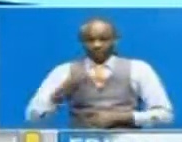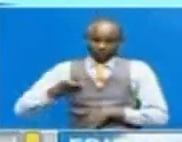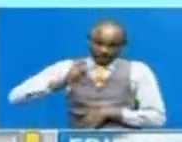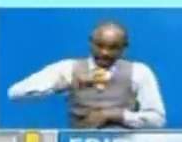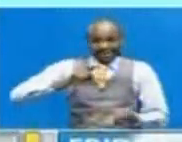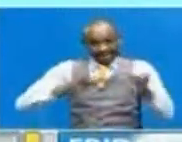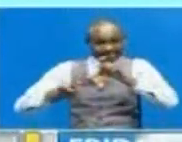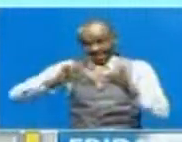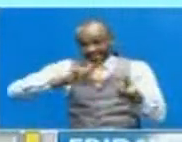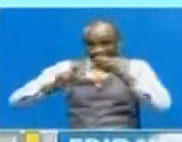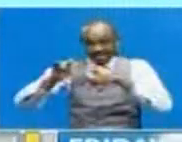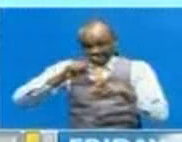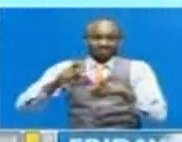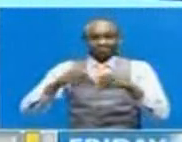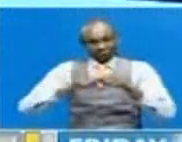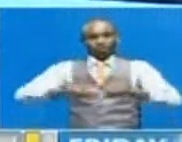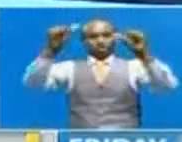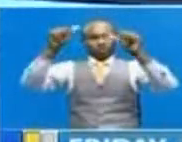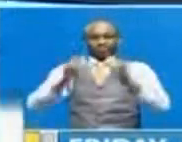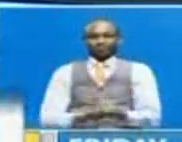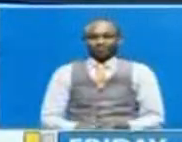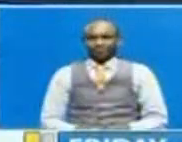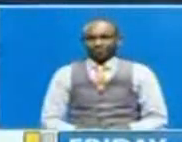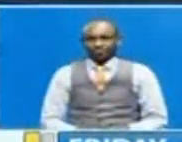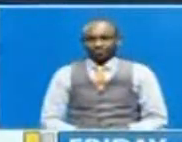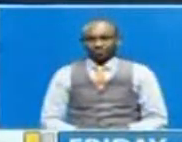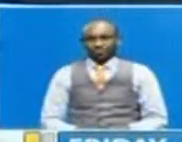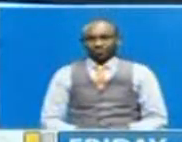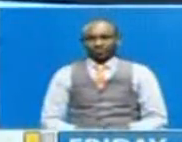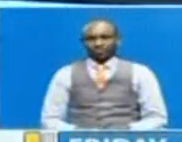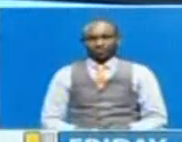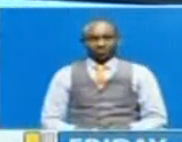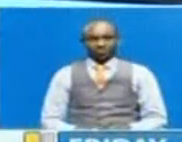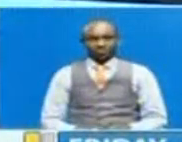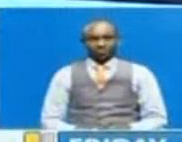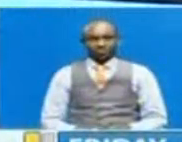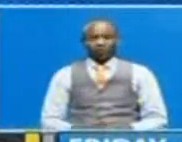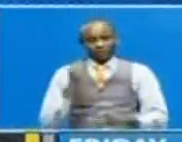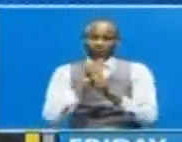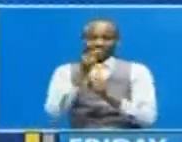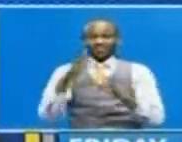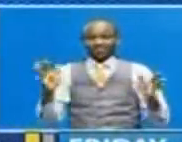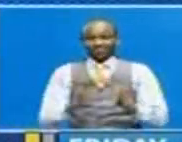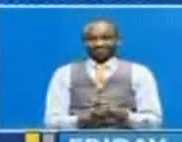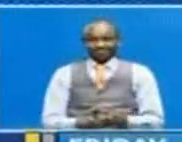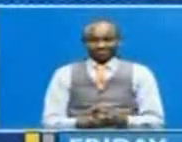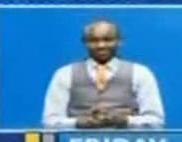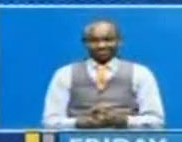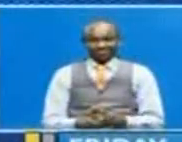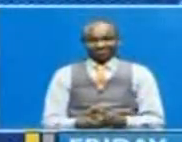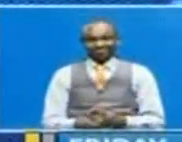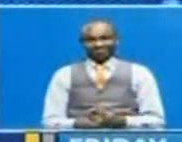ad-libbing, adding things, knock yourself out. Okay. Shall we do this? When you're